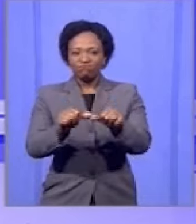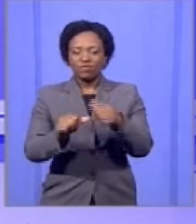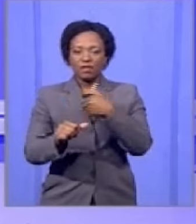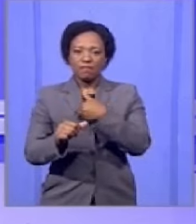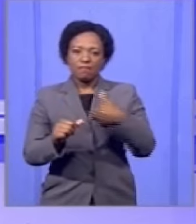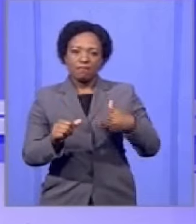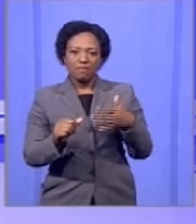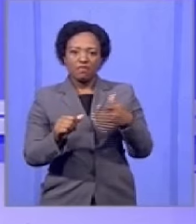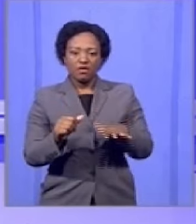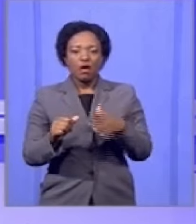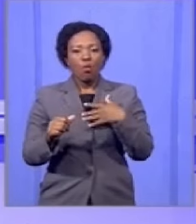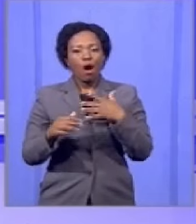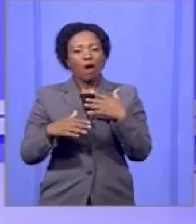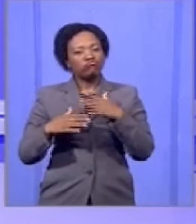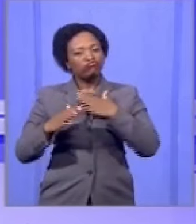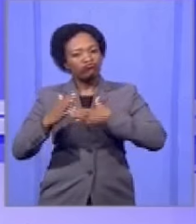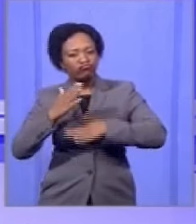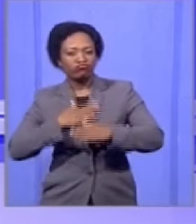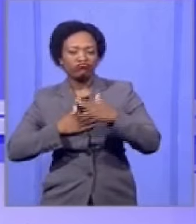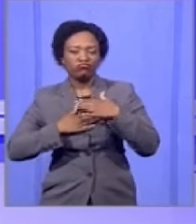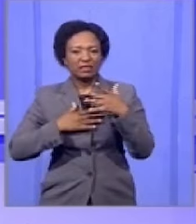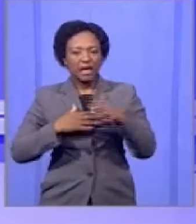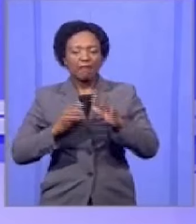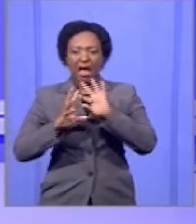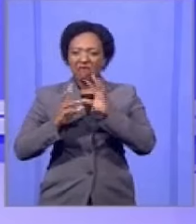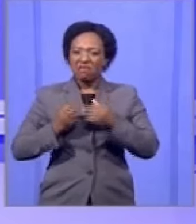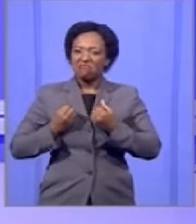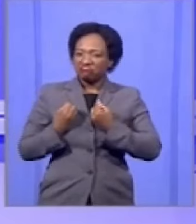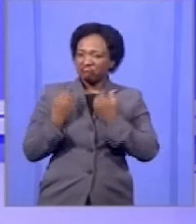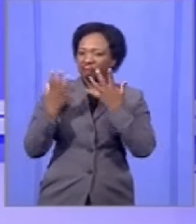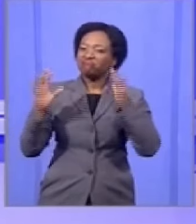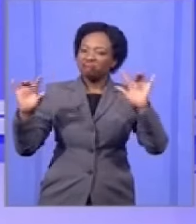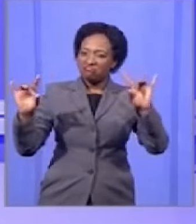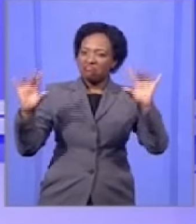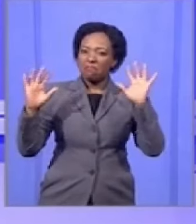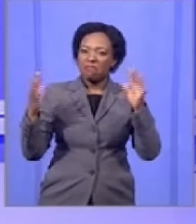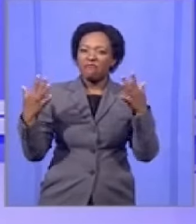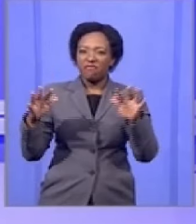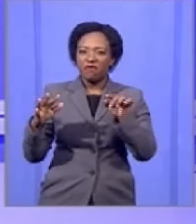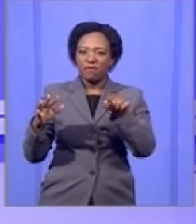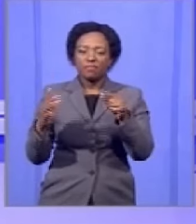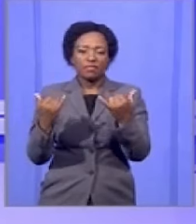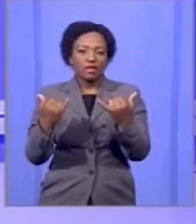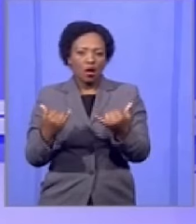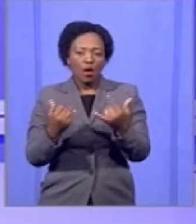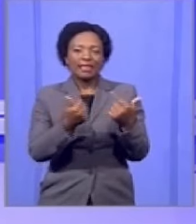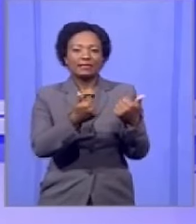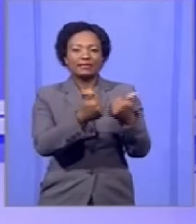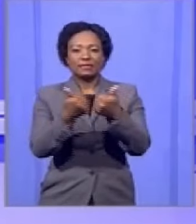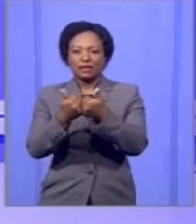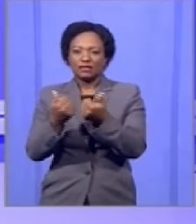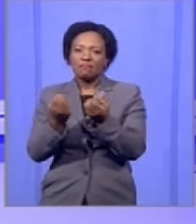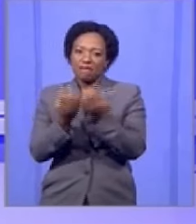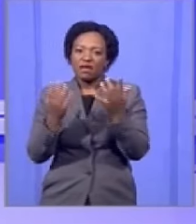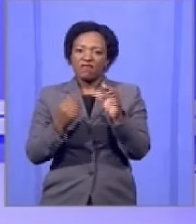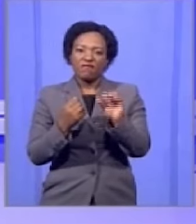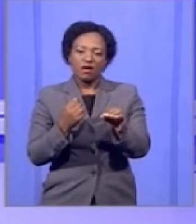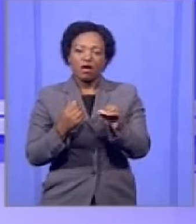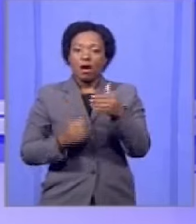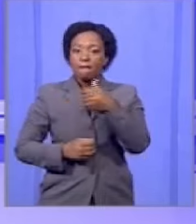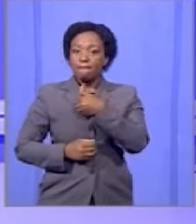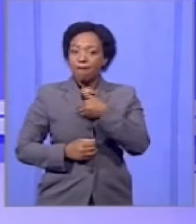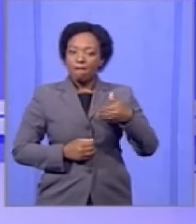gagwe, bopelotelele le boinelo jwa gagwe. Le fa go ntse jalo, jaaka go le dikgwetlho di le dintsi, bomme ba boifa